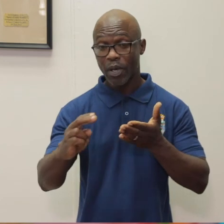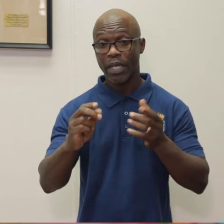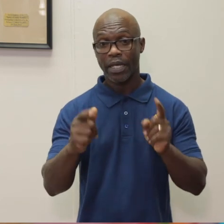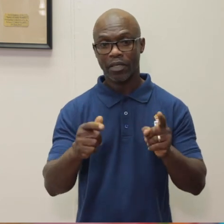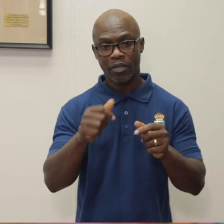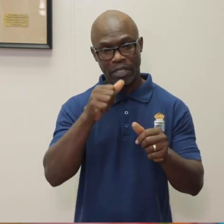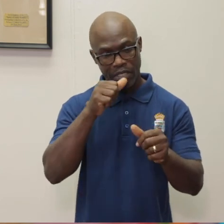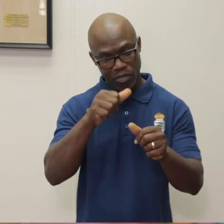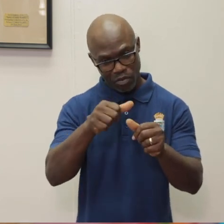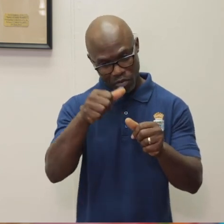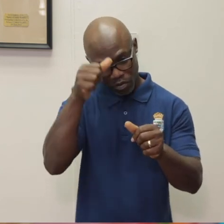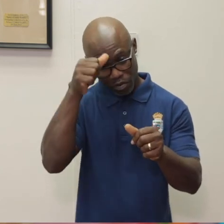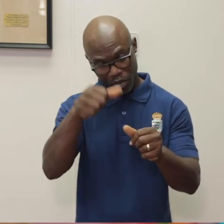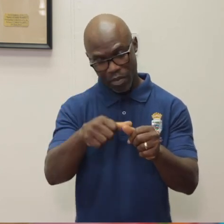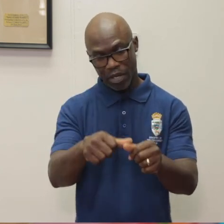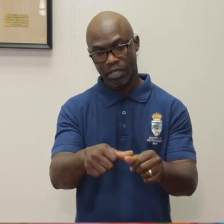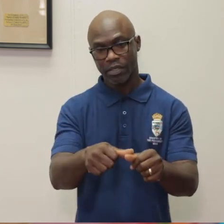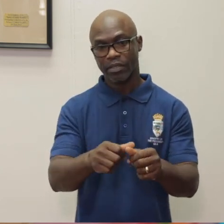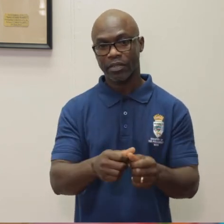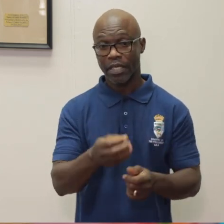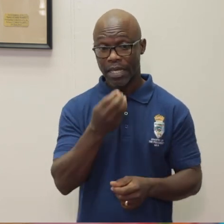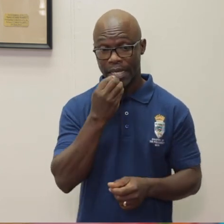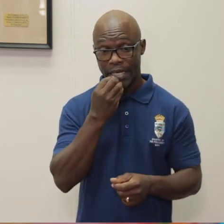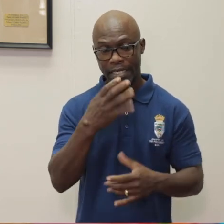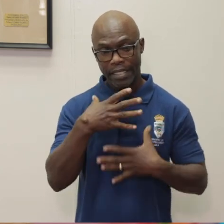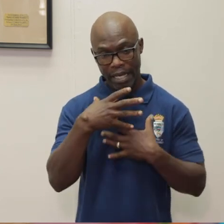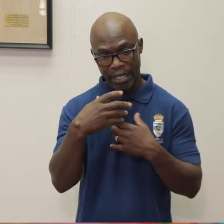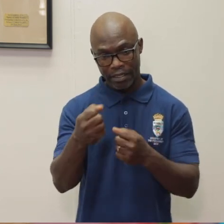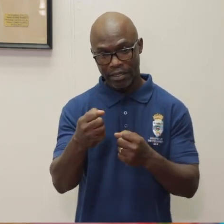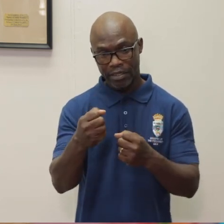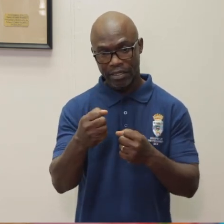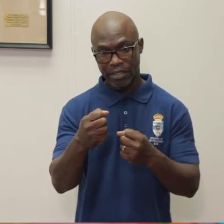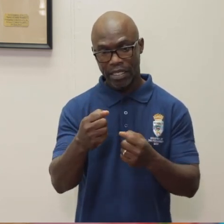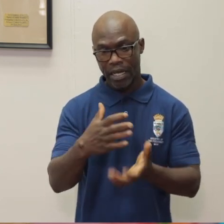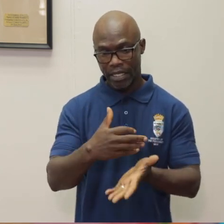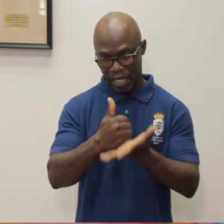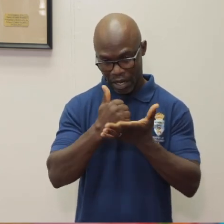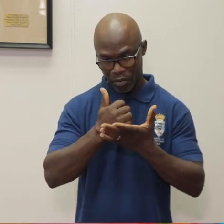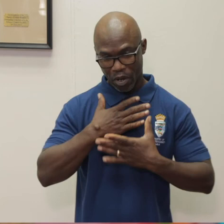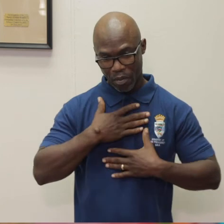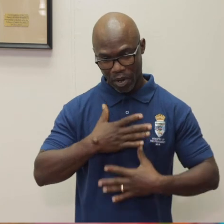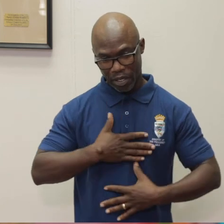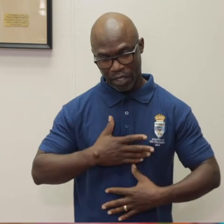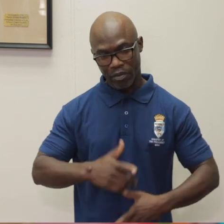reminders. Eat healthy and boost your immune system.